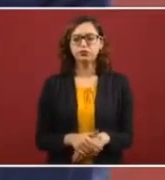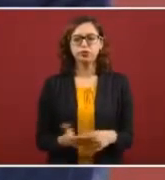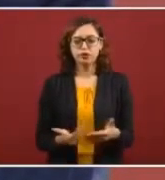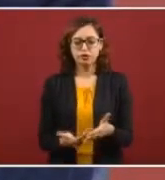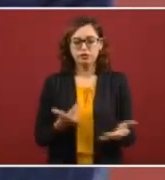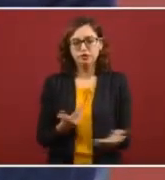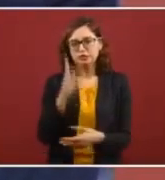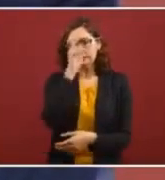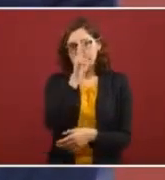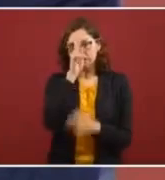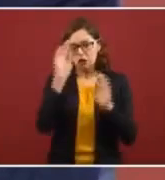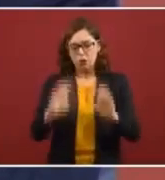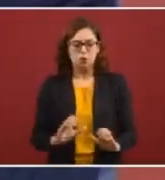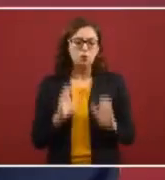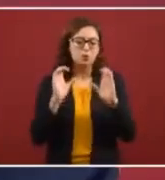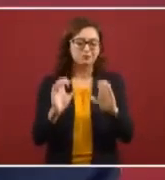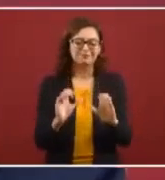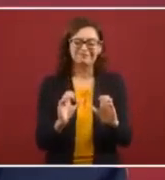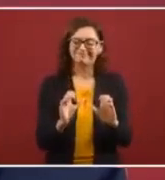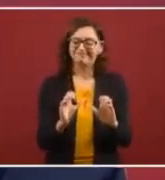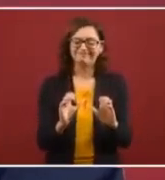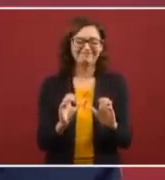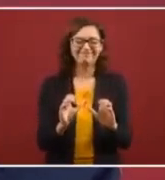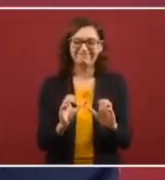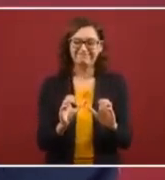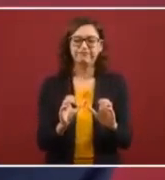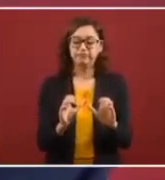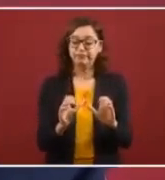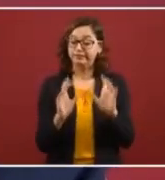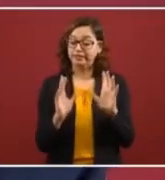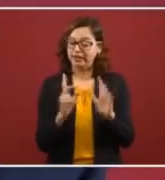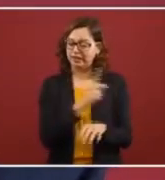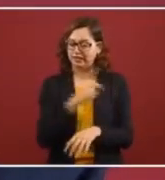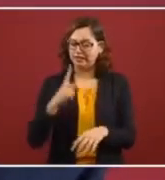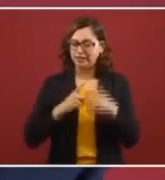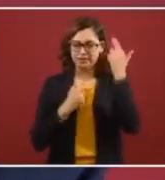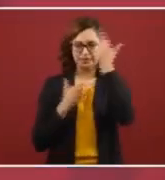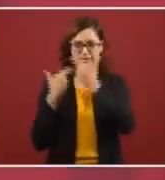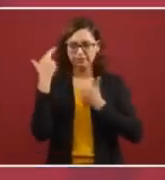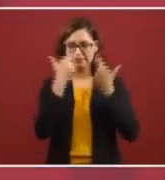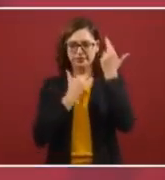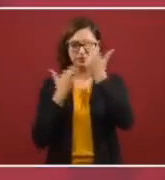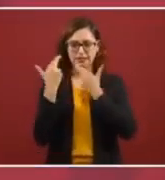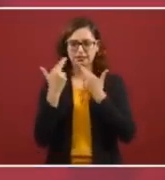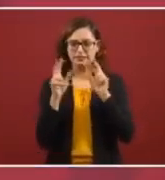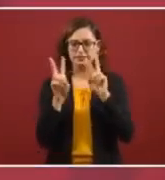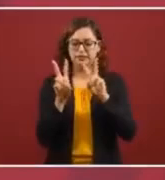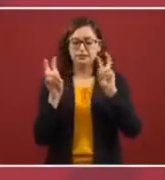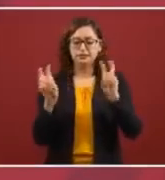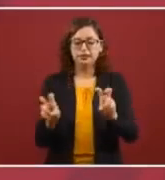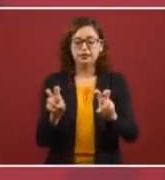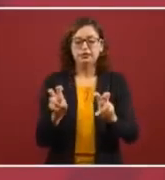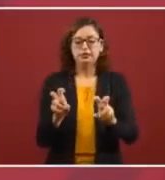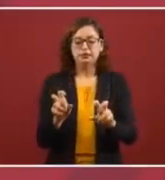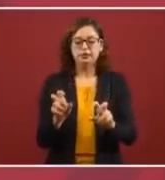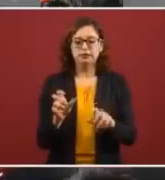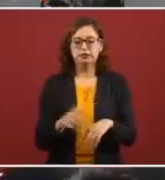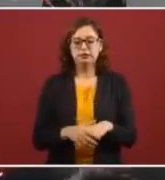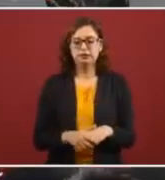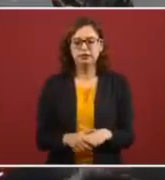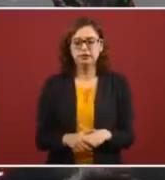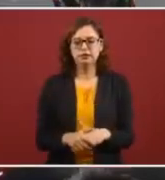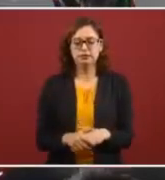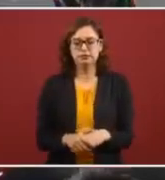And they did not act with precaution. So we're evaluating and examining. But the important part